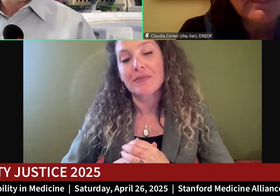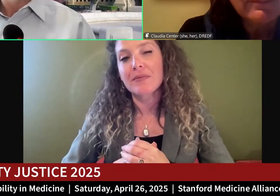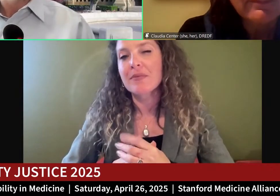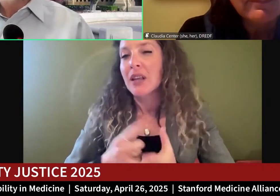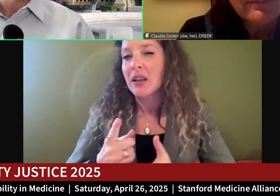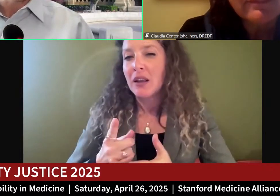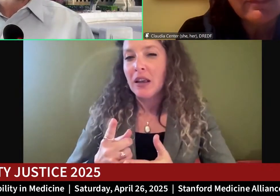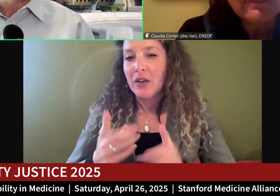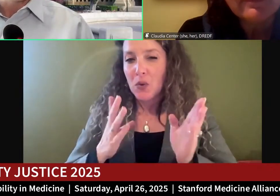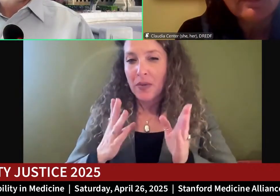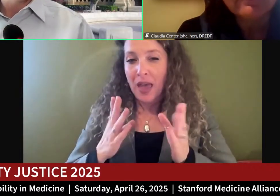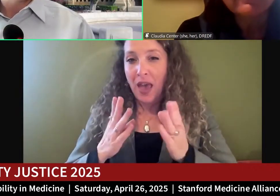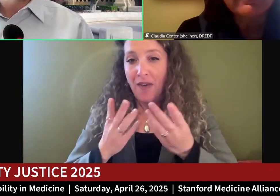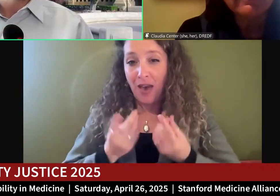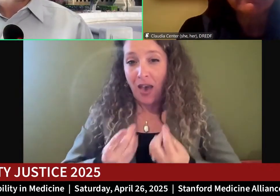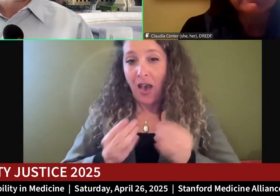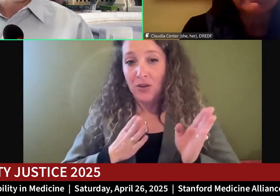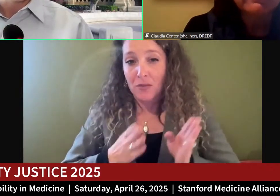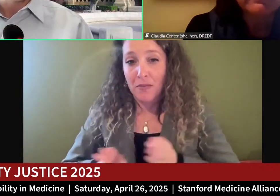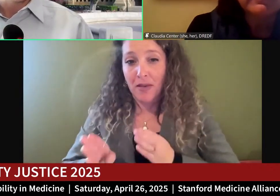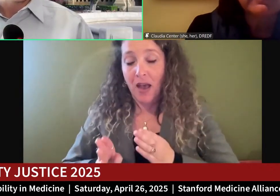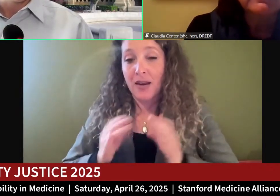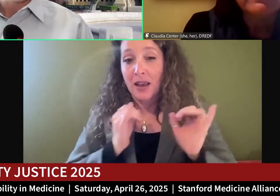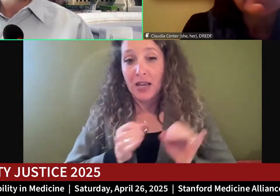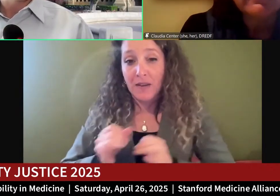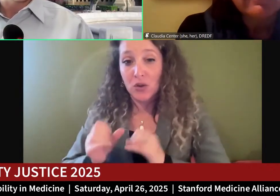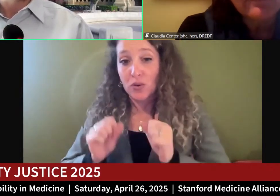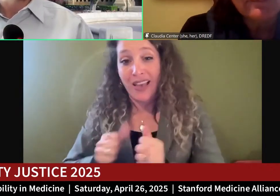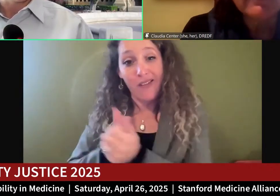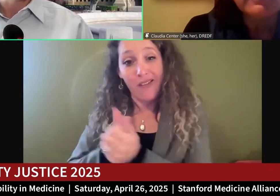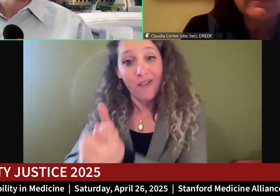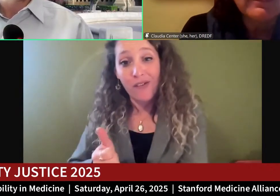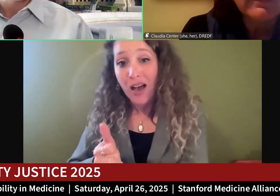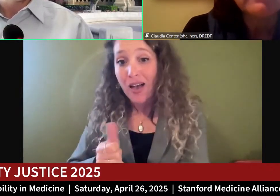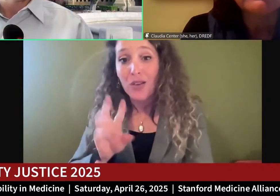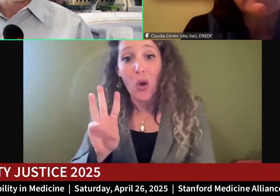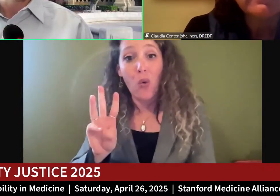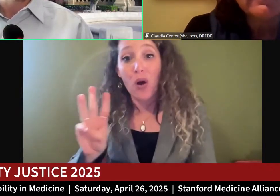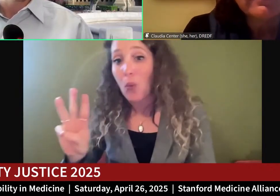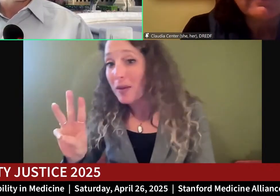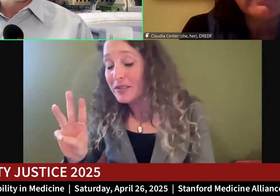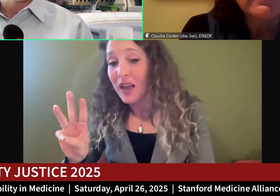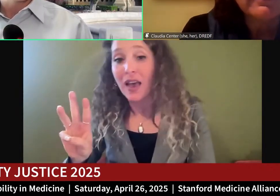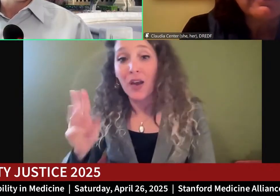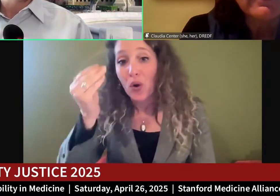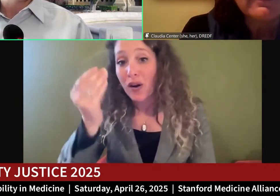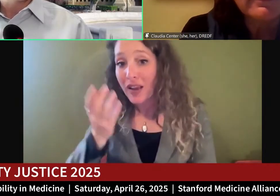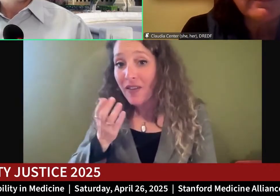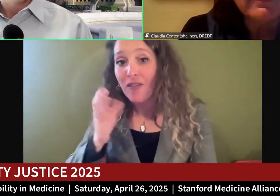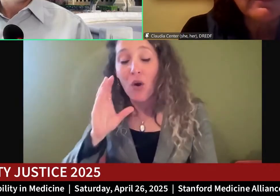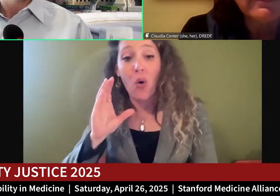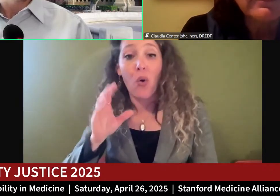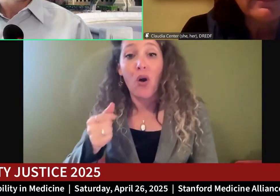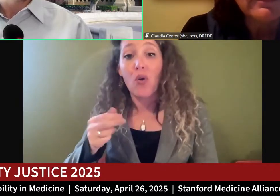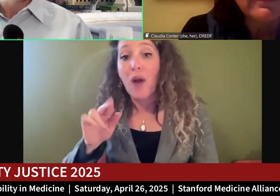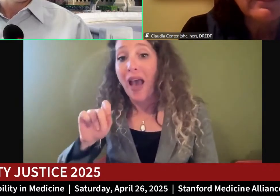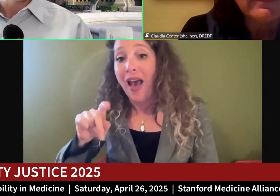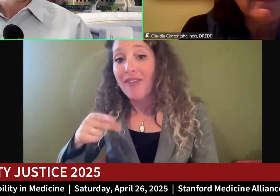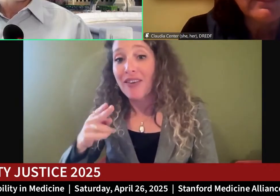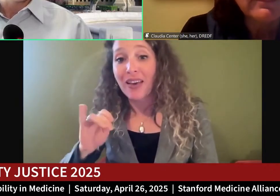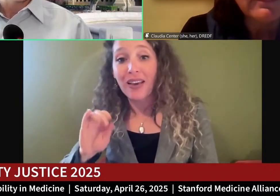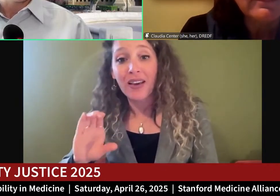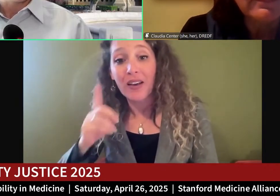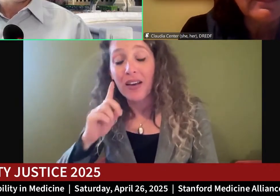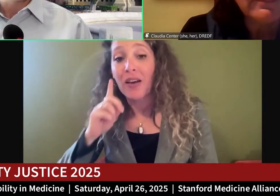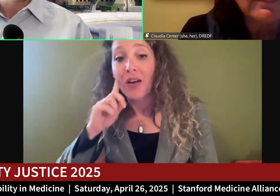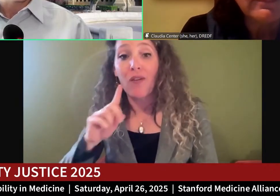Is there an action plan that individuals can follow or a website slash infographic for more information, such as